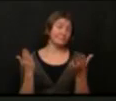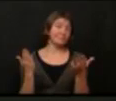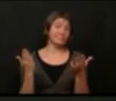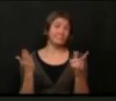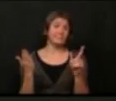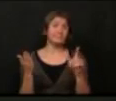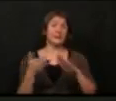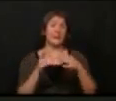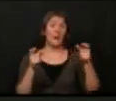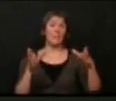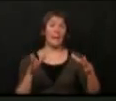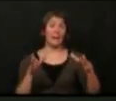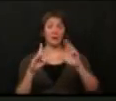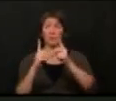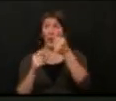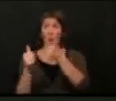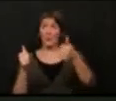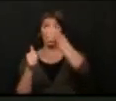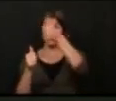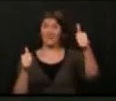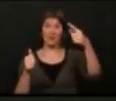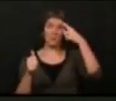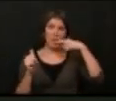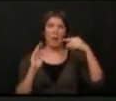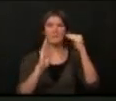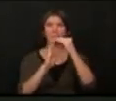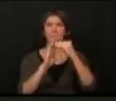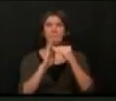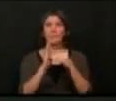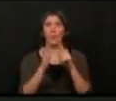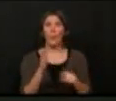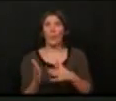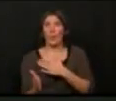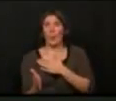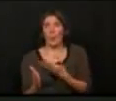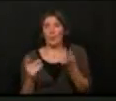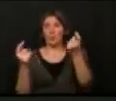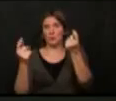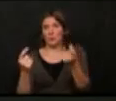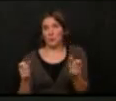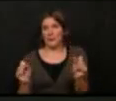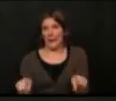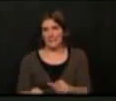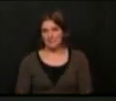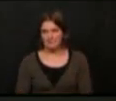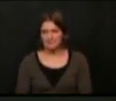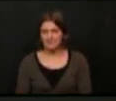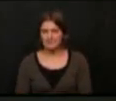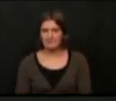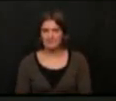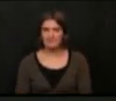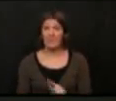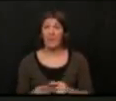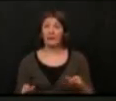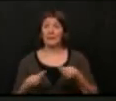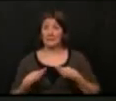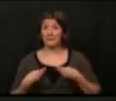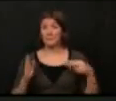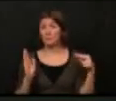interim town manager and department heads to at least make a list of various things that we could consider for potential